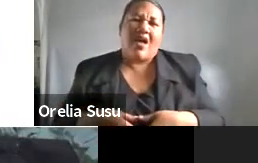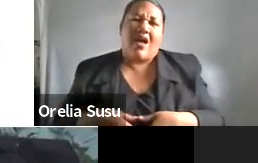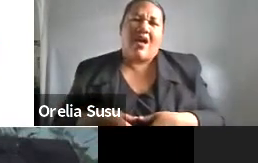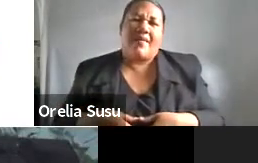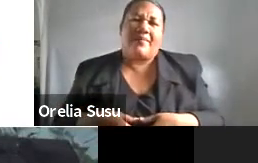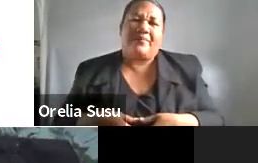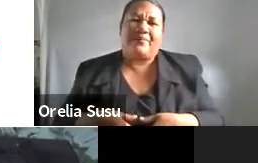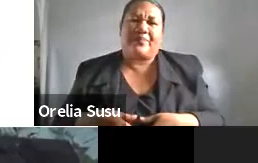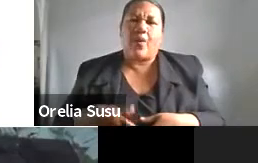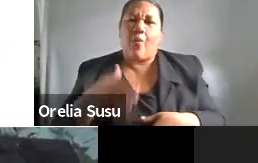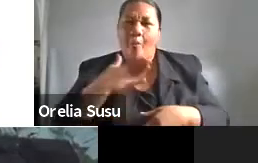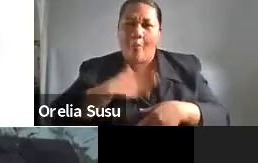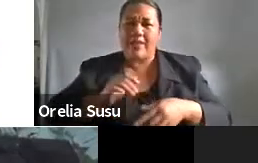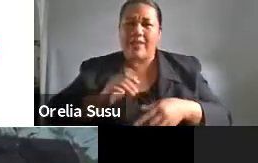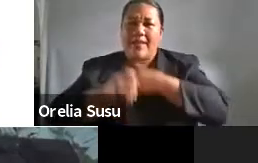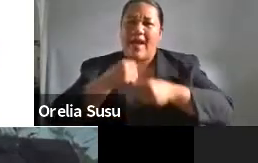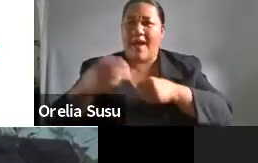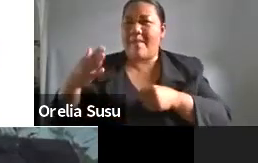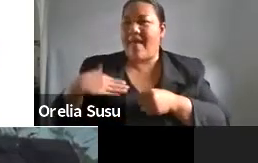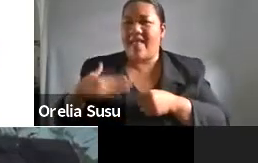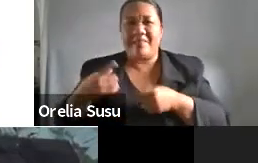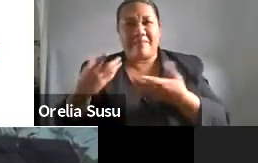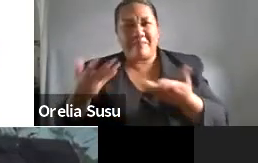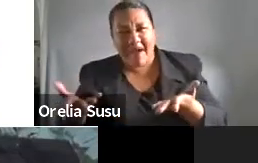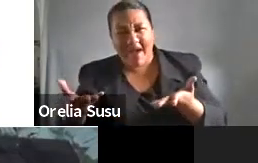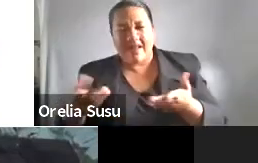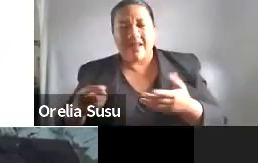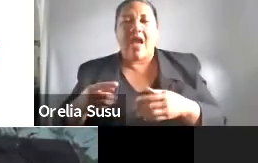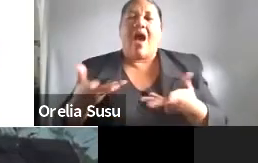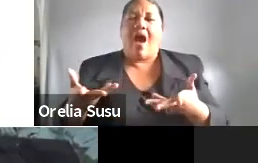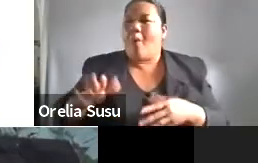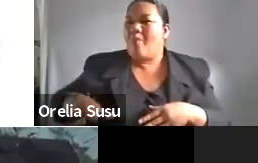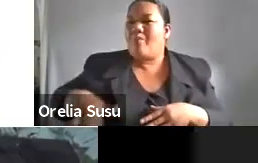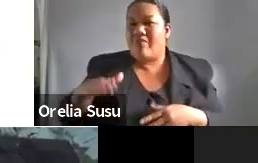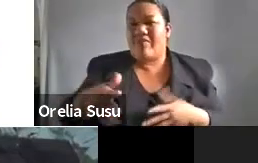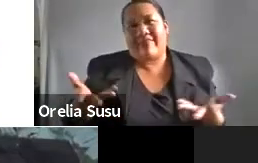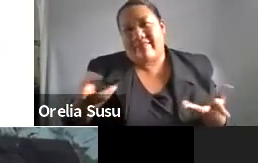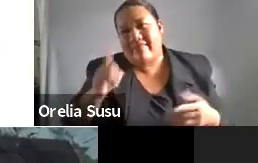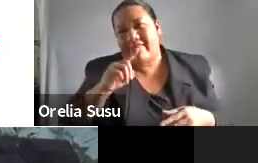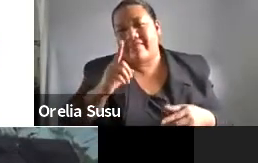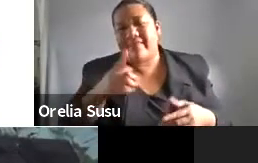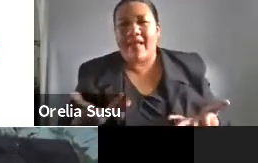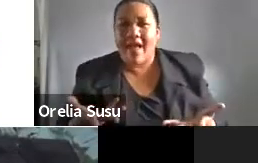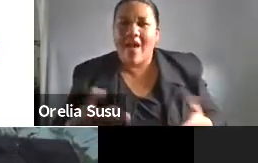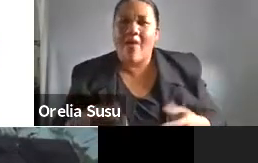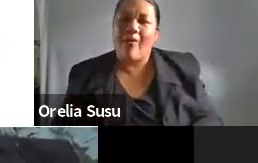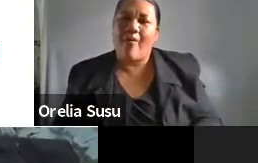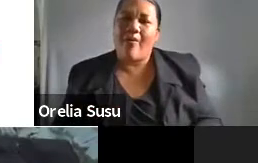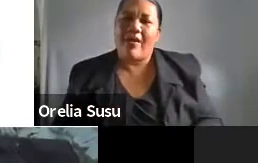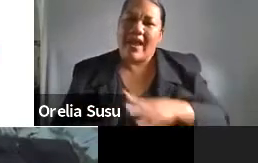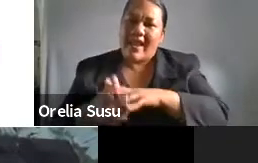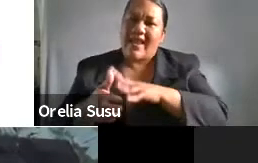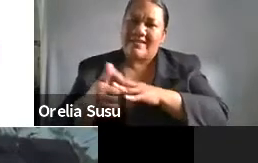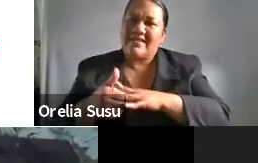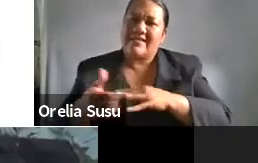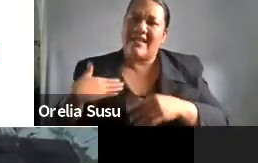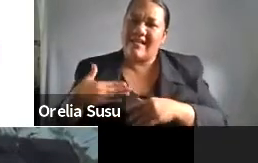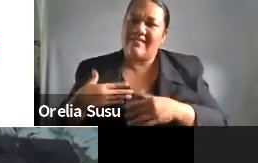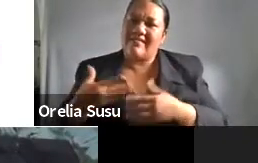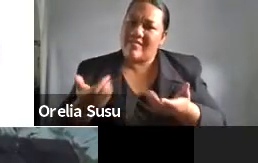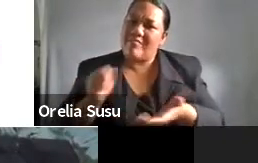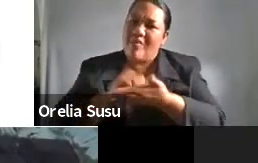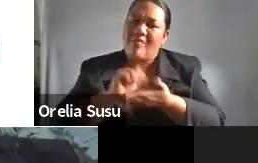the fact that, you know, the solidarity networks that we're creating at the same time. We need to also lean